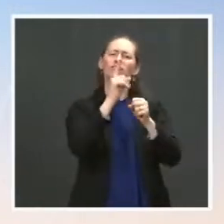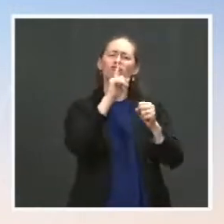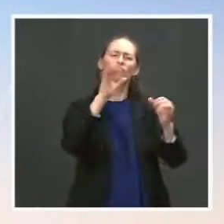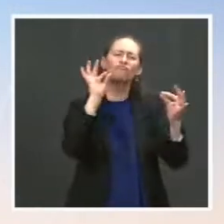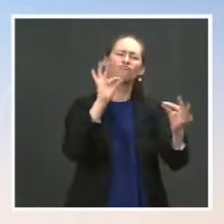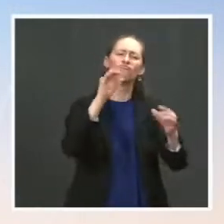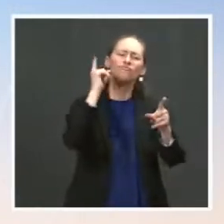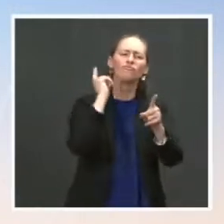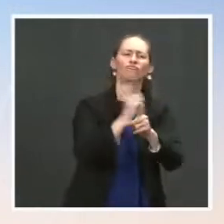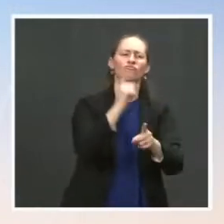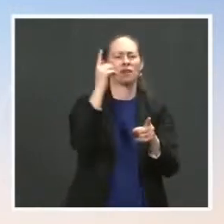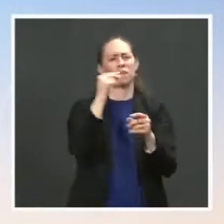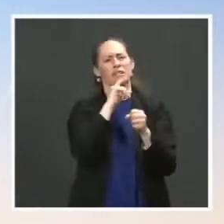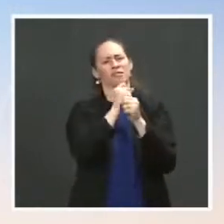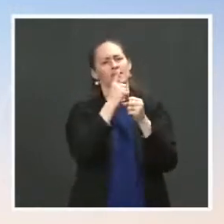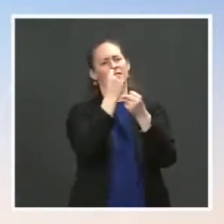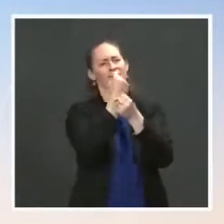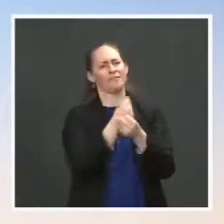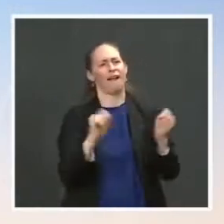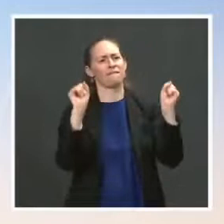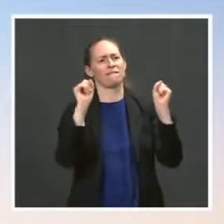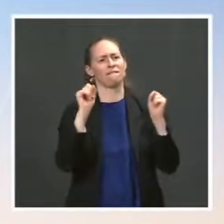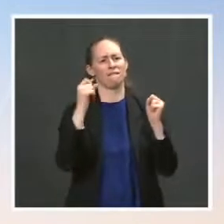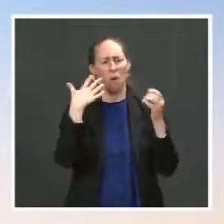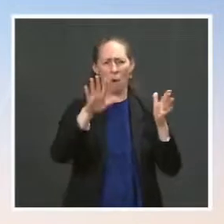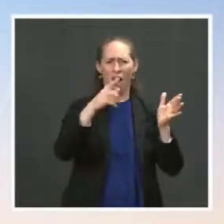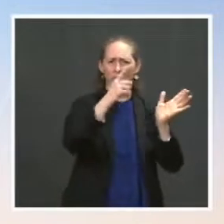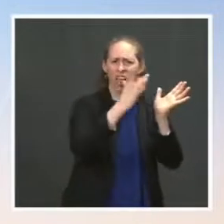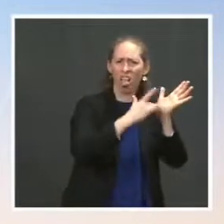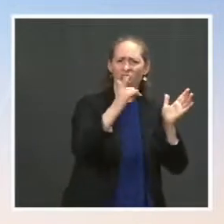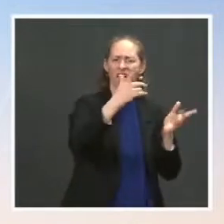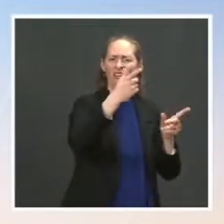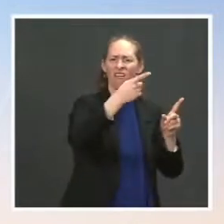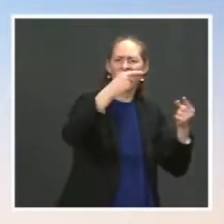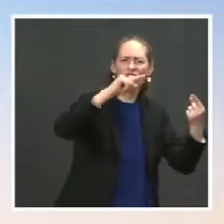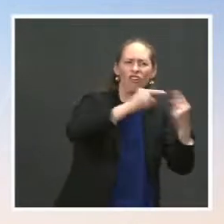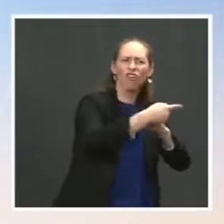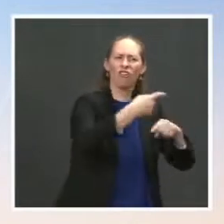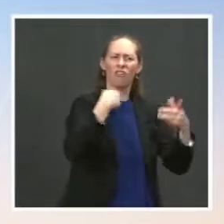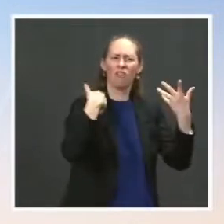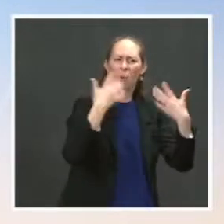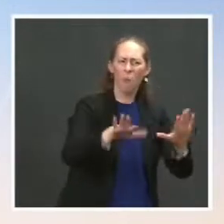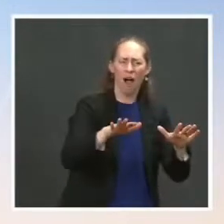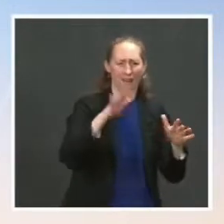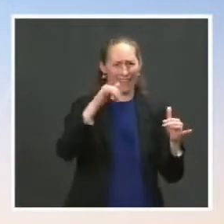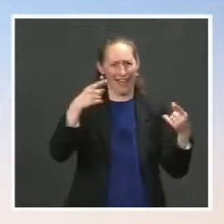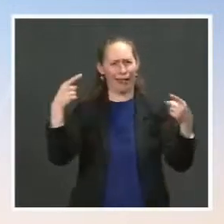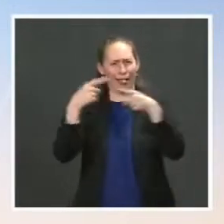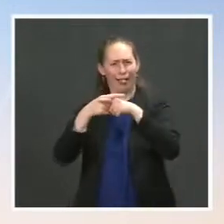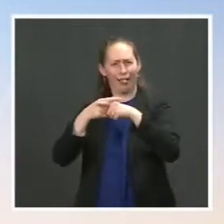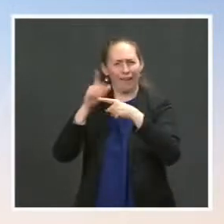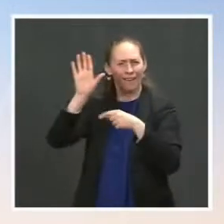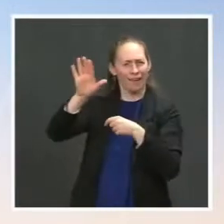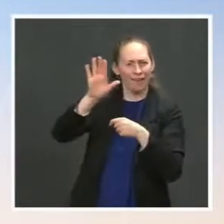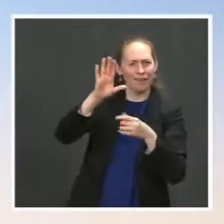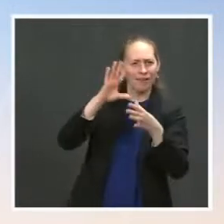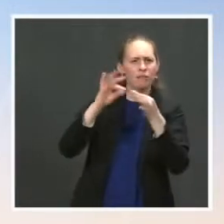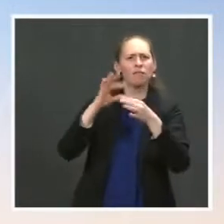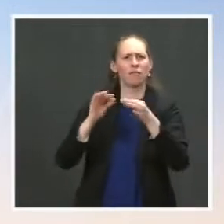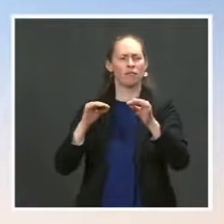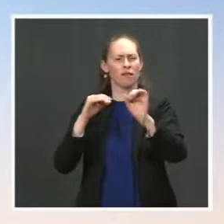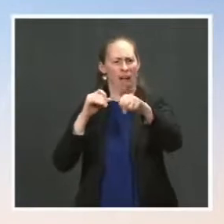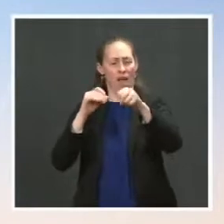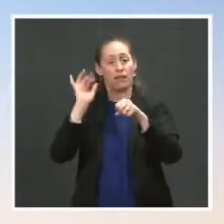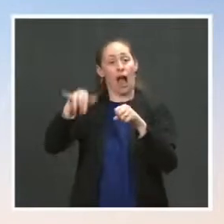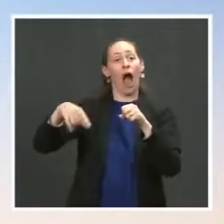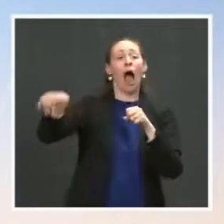allegations are true, how is that consistent with what you guys are doing? Well, again, we are looking into these allegations. We take them seriously, and our focus remains on the